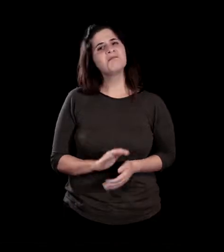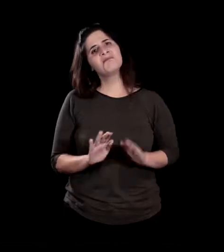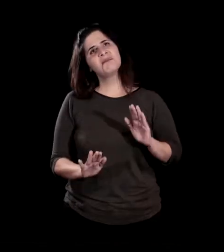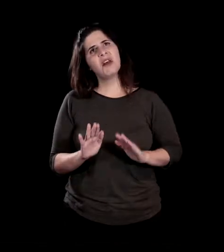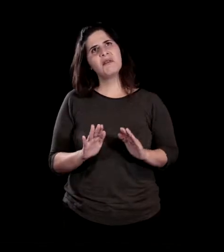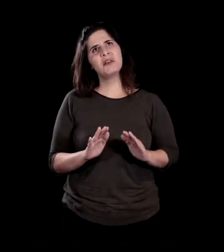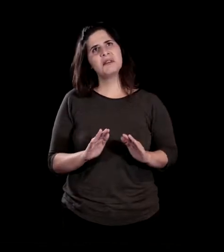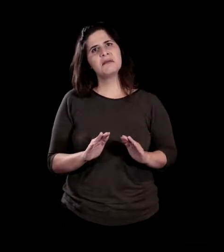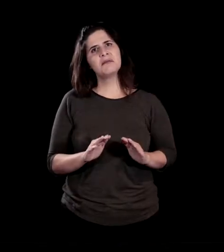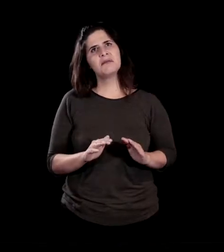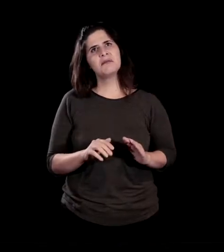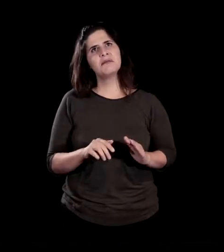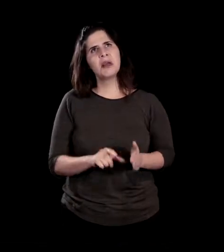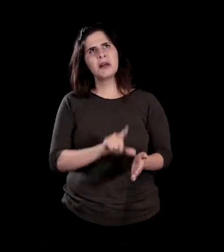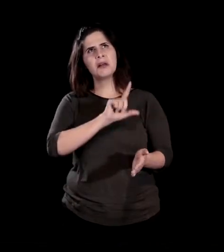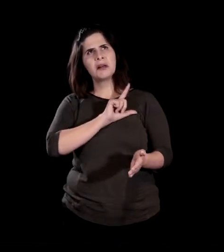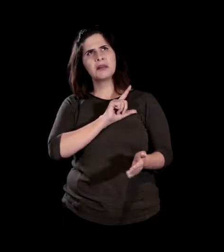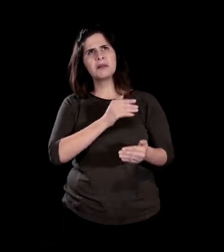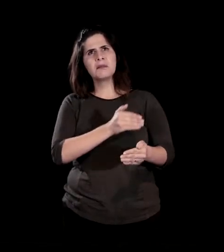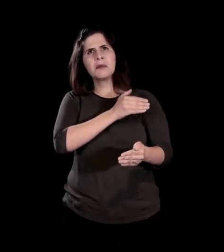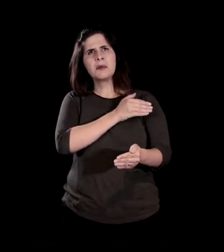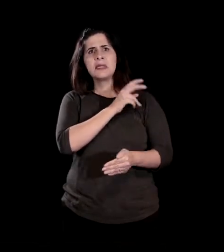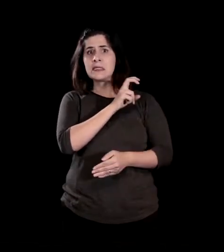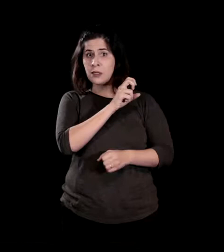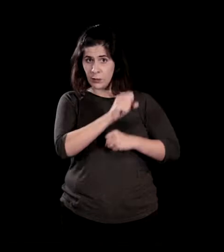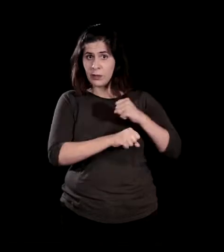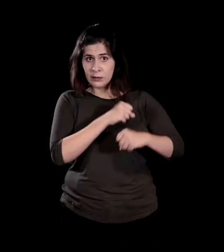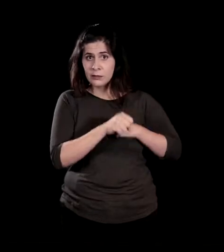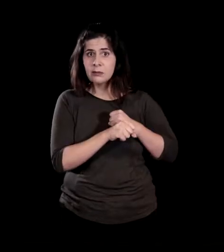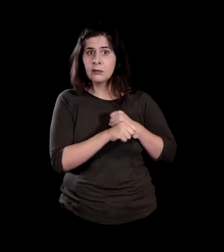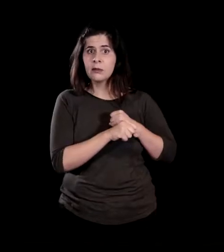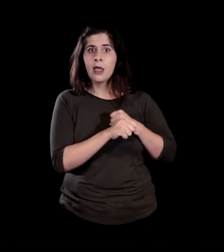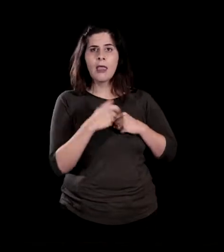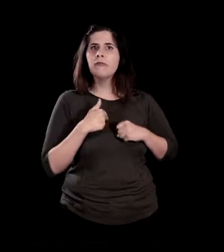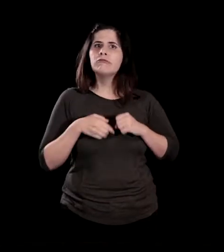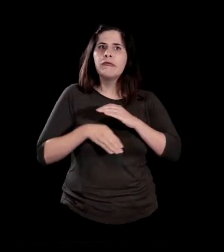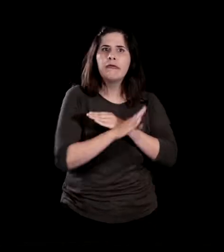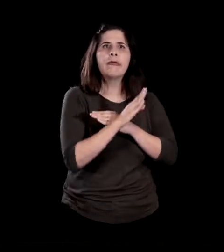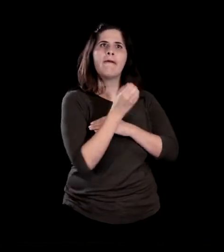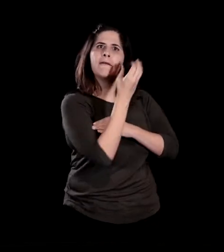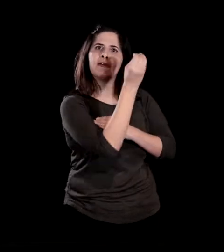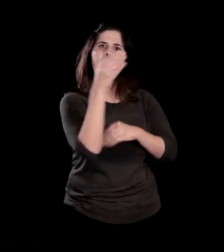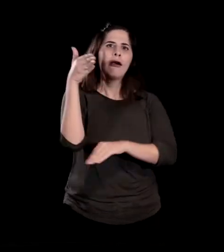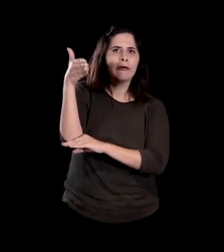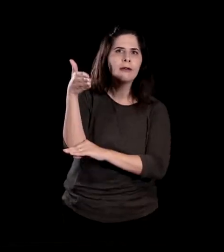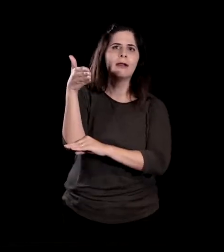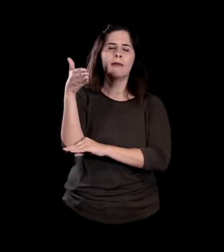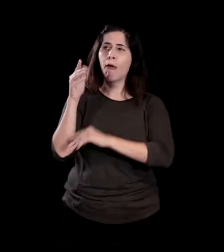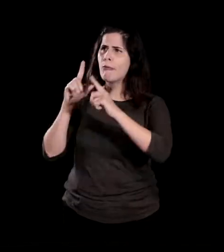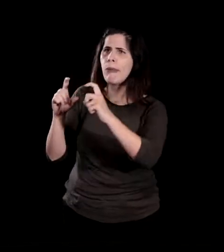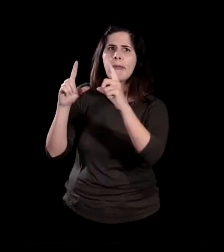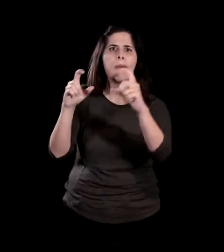maybe 5 years before I work on dust, I took a lot of picture everywhere in the hotel, you